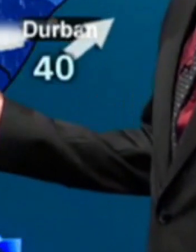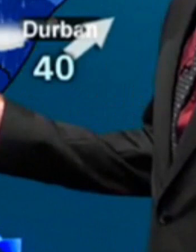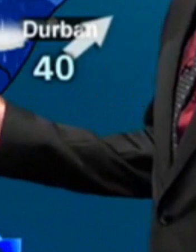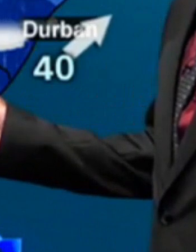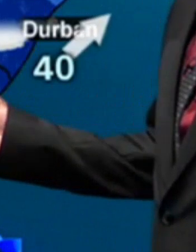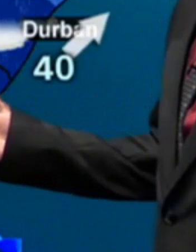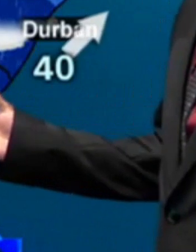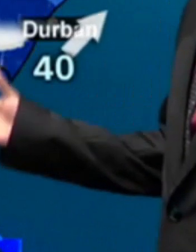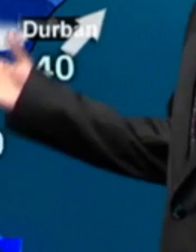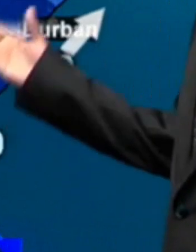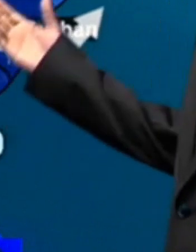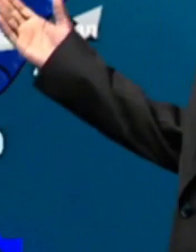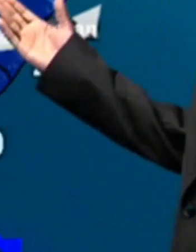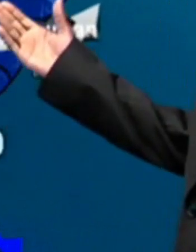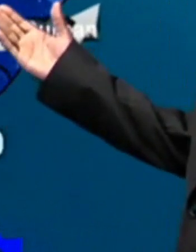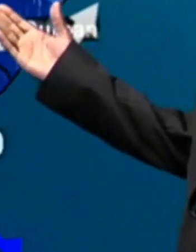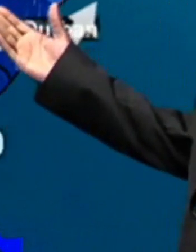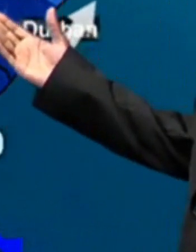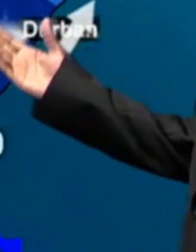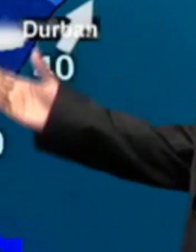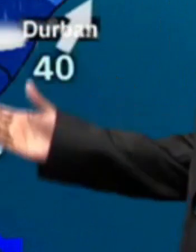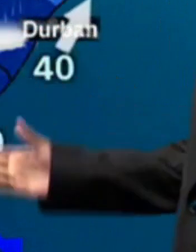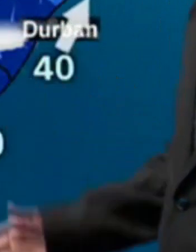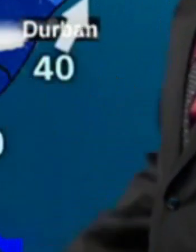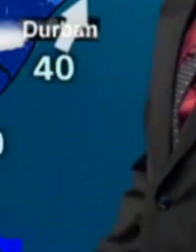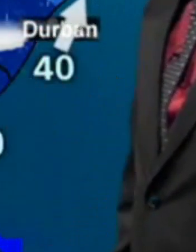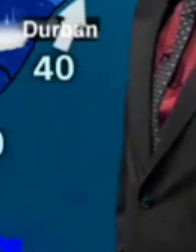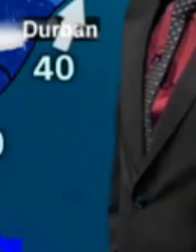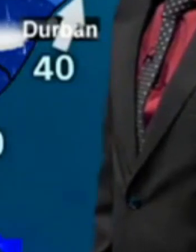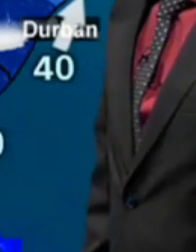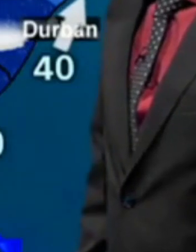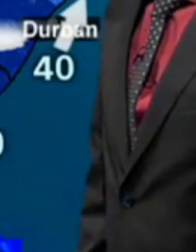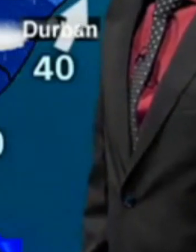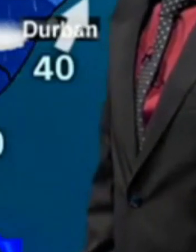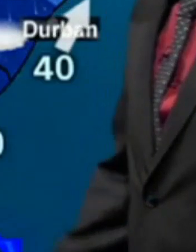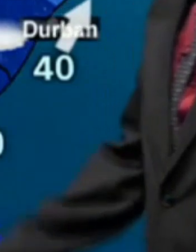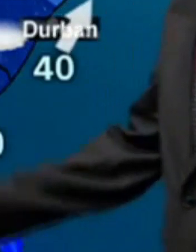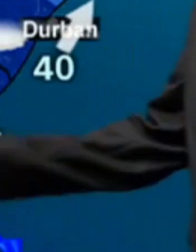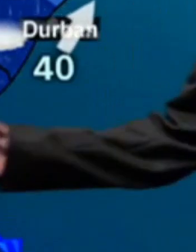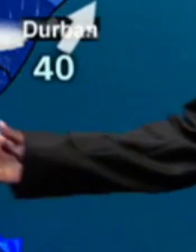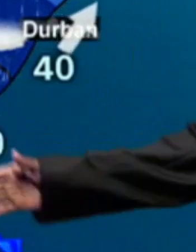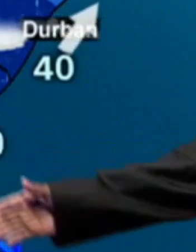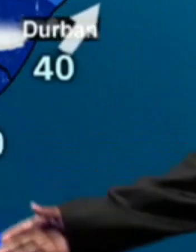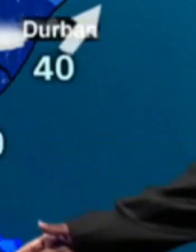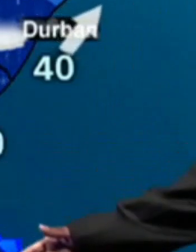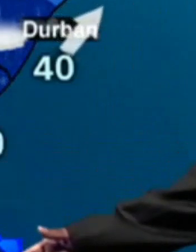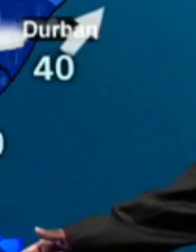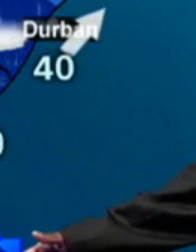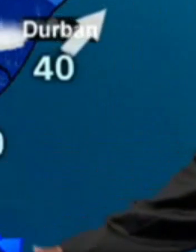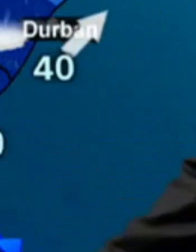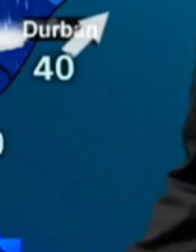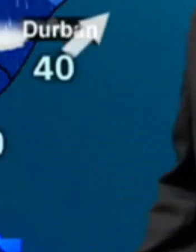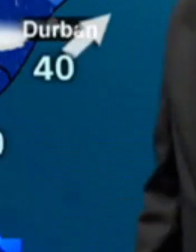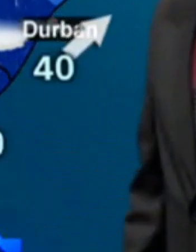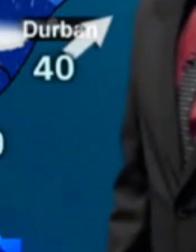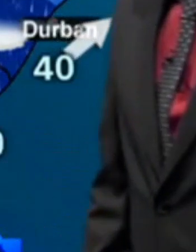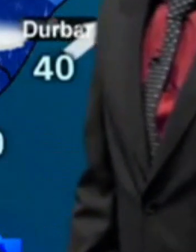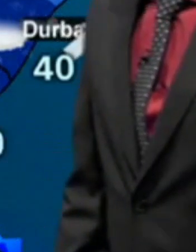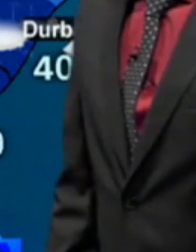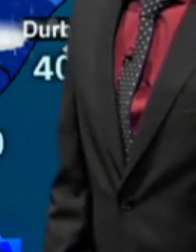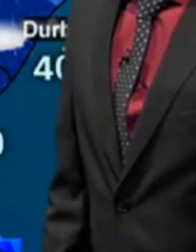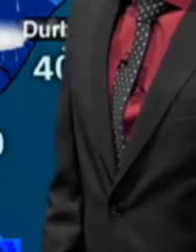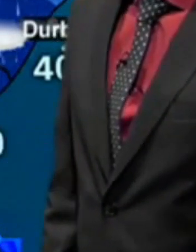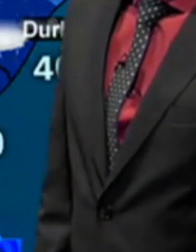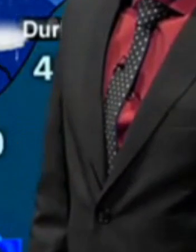leboponna rena la ka kapa bohlabela go tsena bjalo ka KwaZulu-Natal ga godimo ka dikarolong tša ka Mpumalanga go jana ka lewatleng re bona gabotse lephotlamo ya